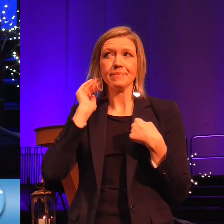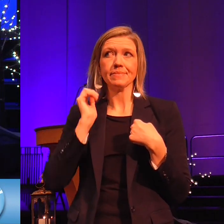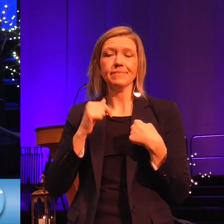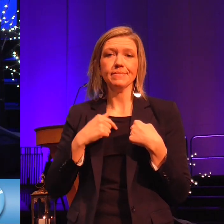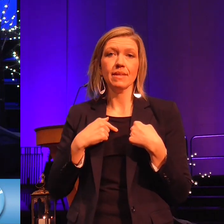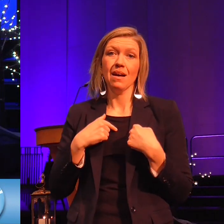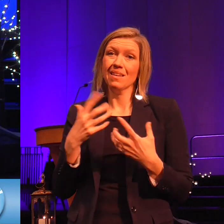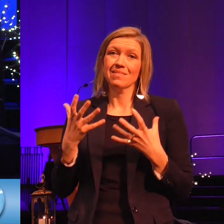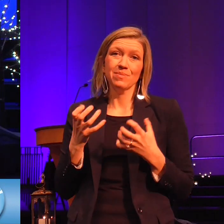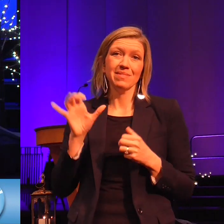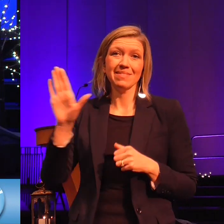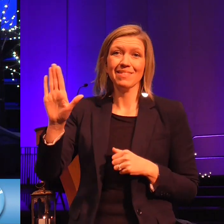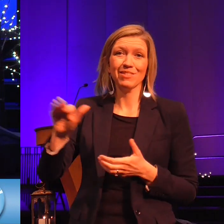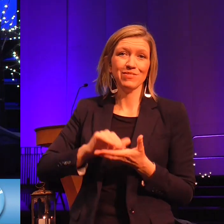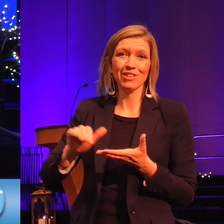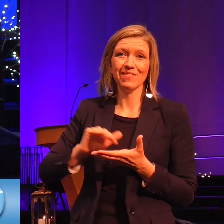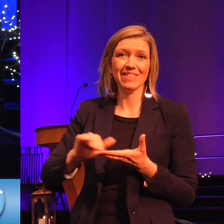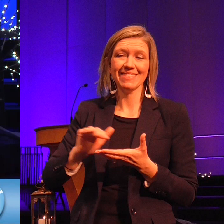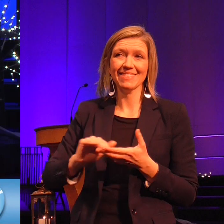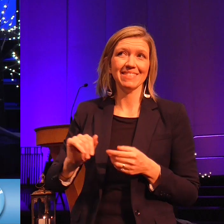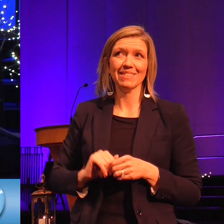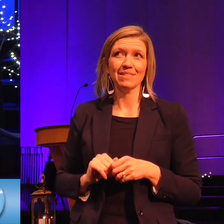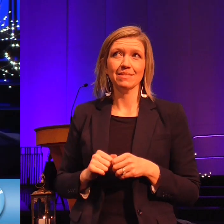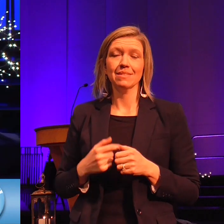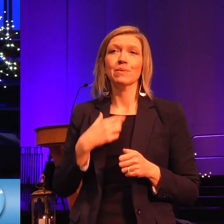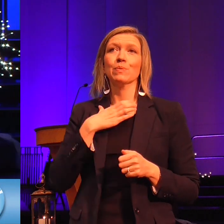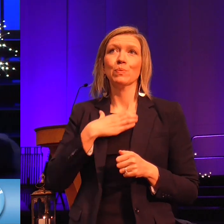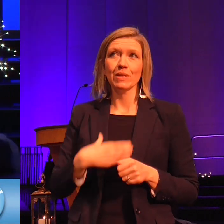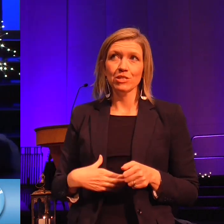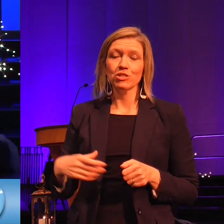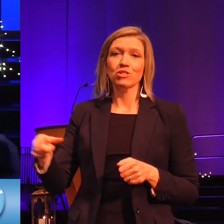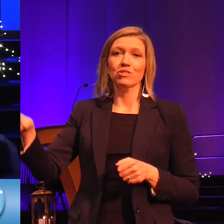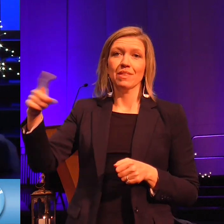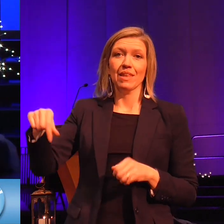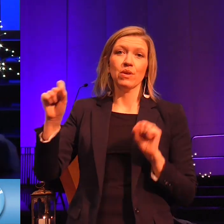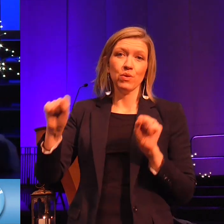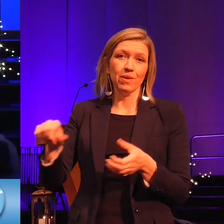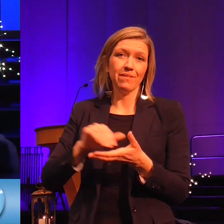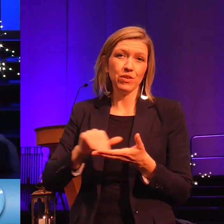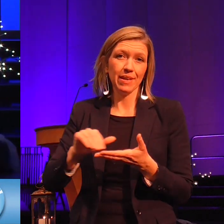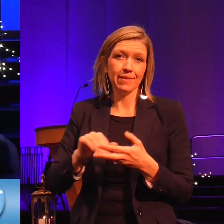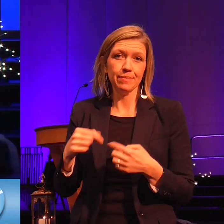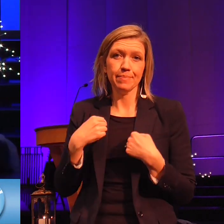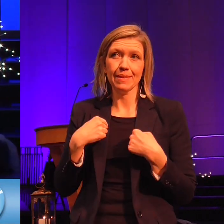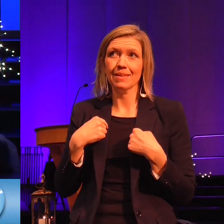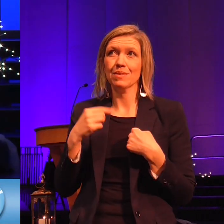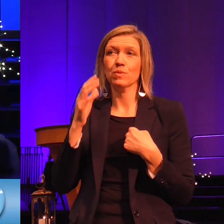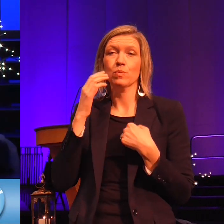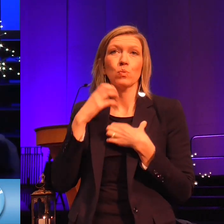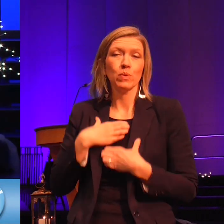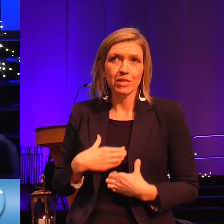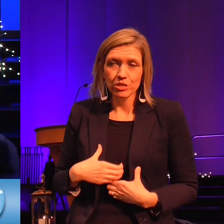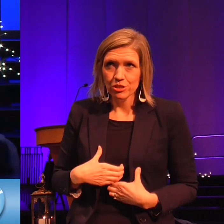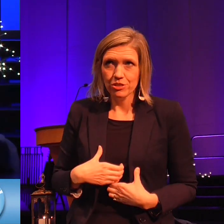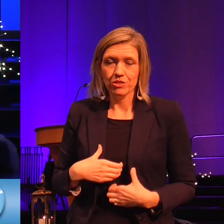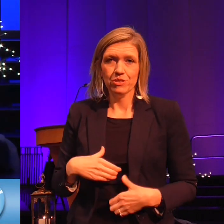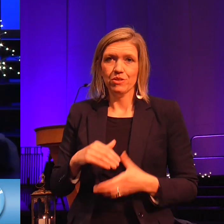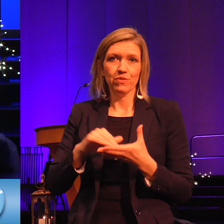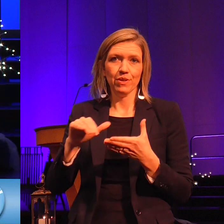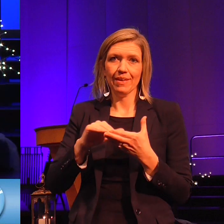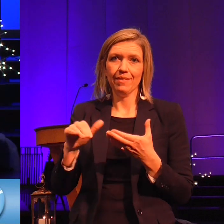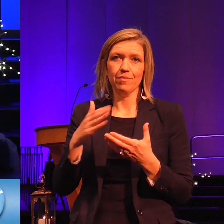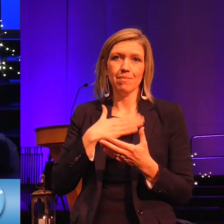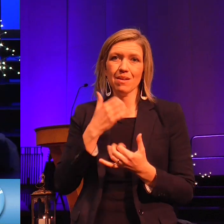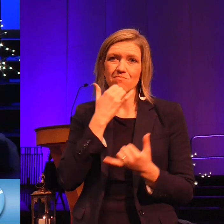their forgiveness. I wish they could forgive me. I wish they would forgive me for any wrongs I have